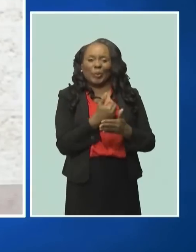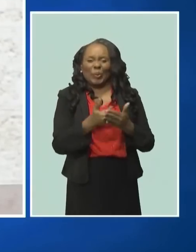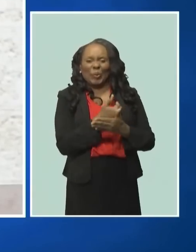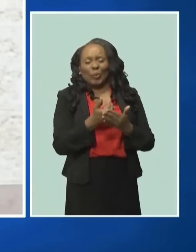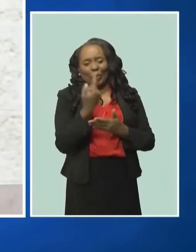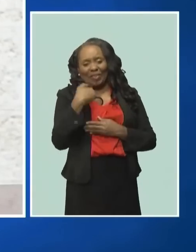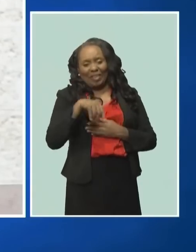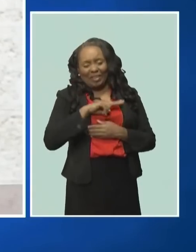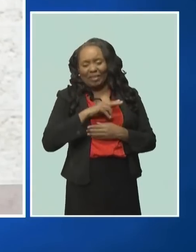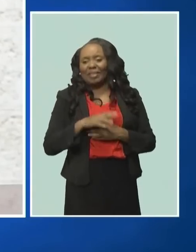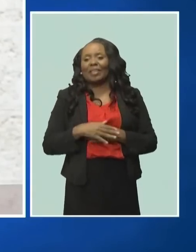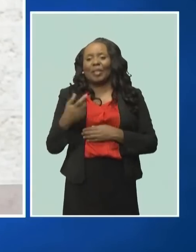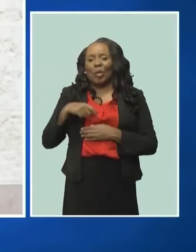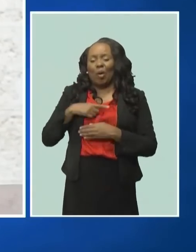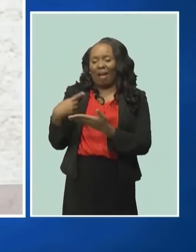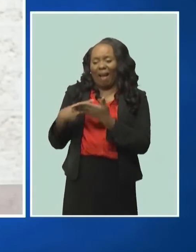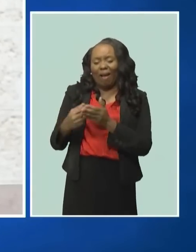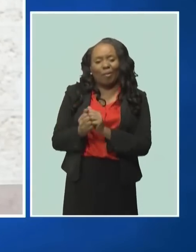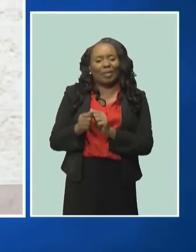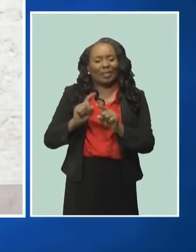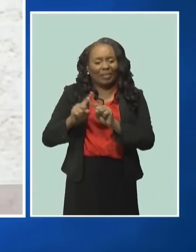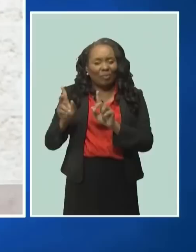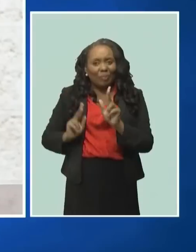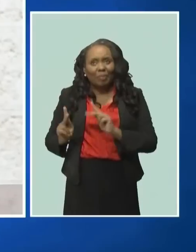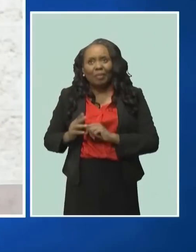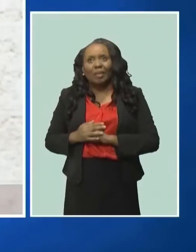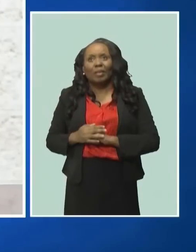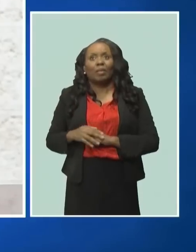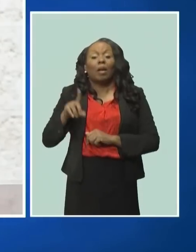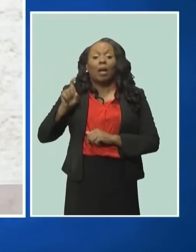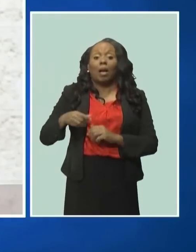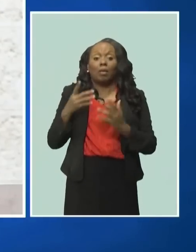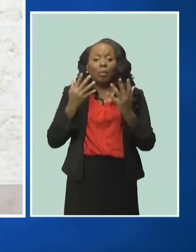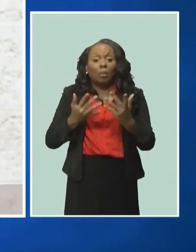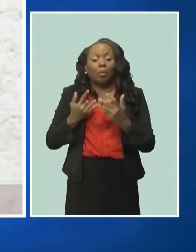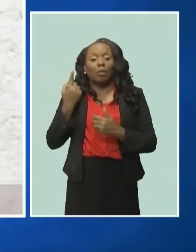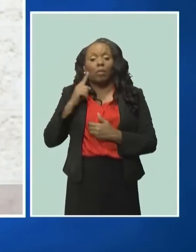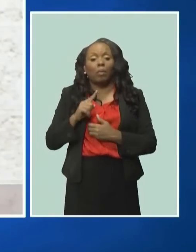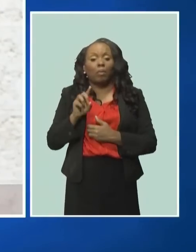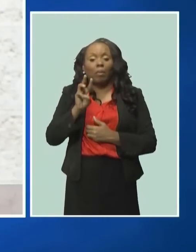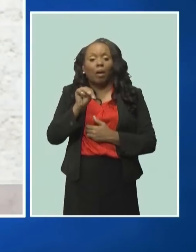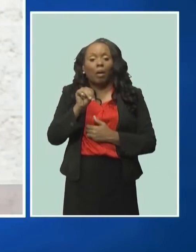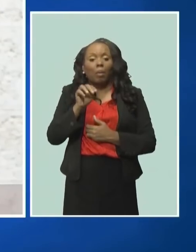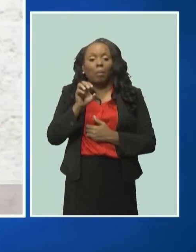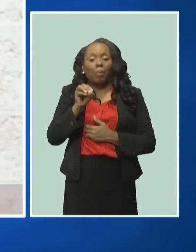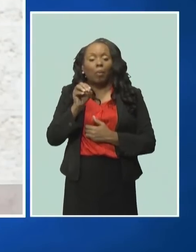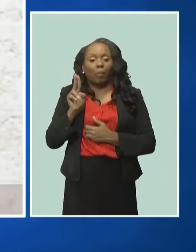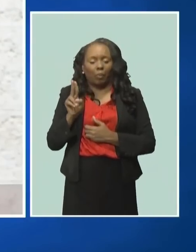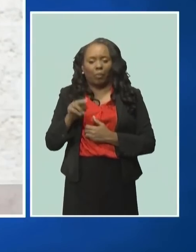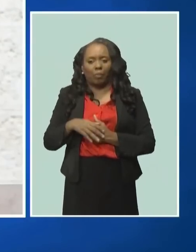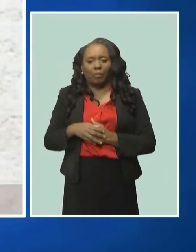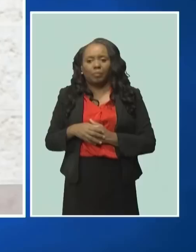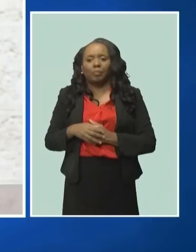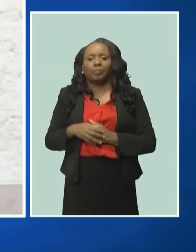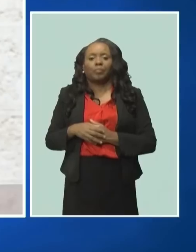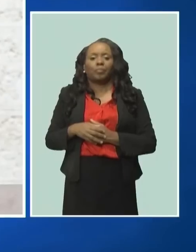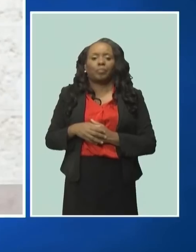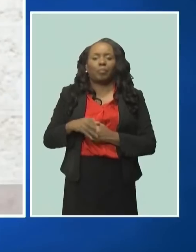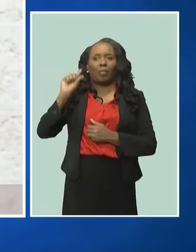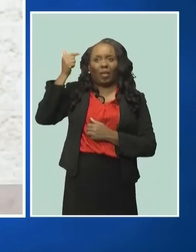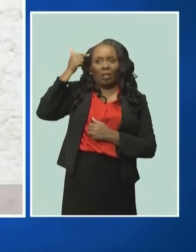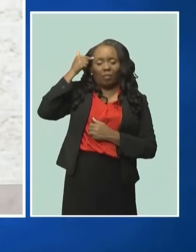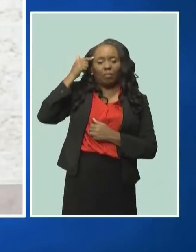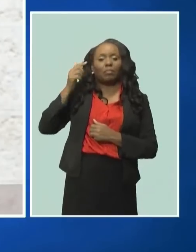talking to a lot of players. At first, you have to wait for the MOUs to happen. So from the ministerial level, they have to then